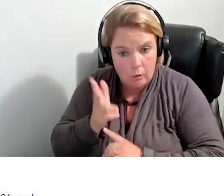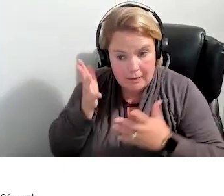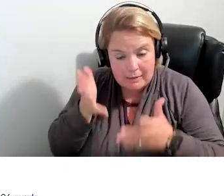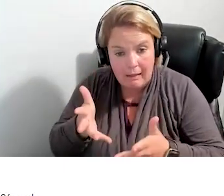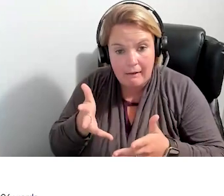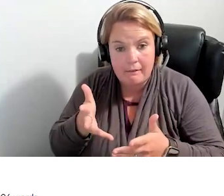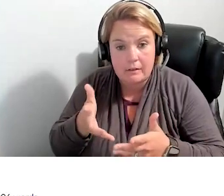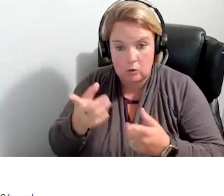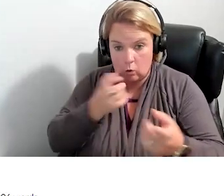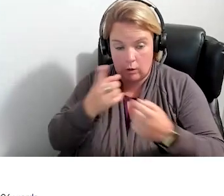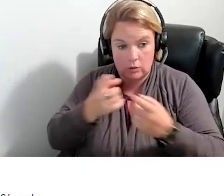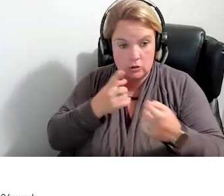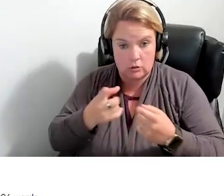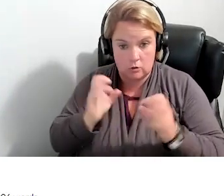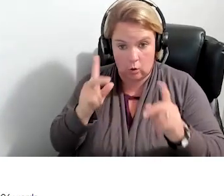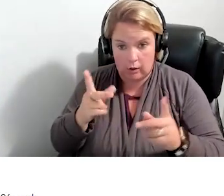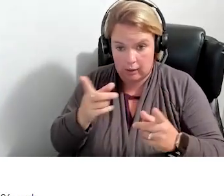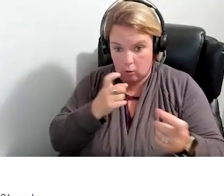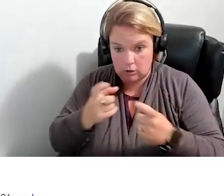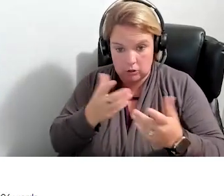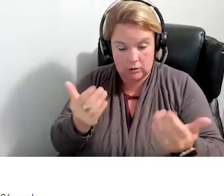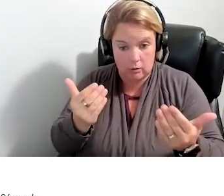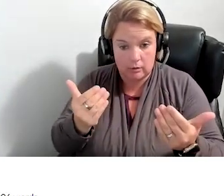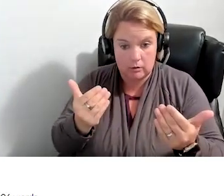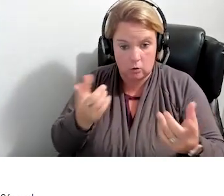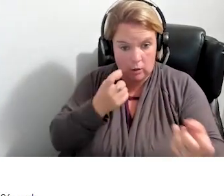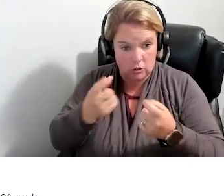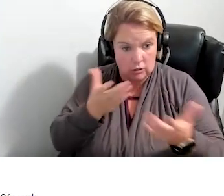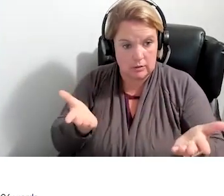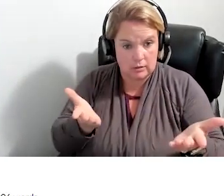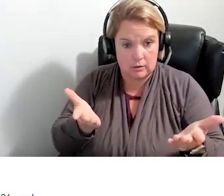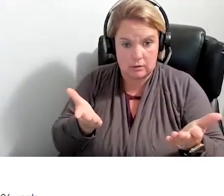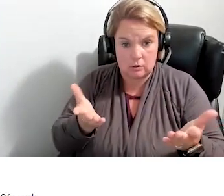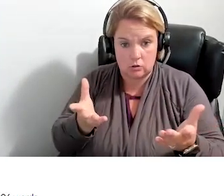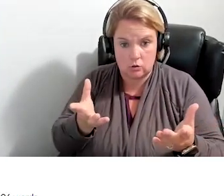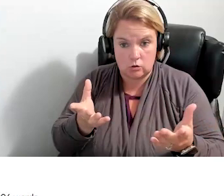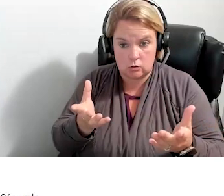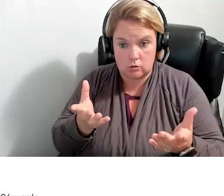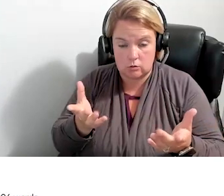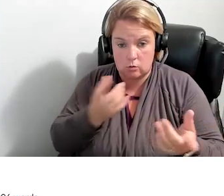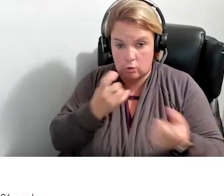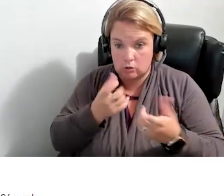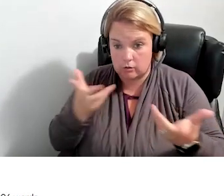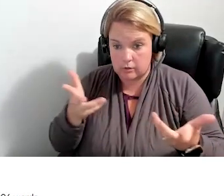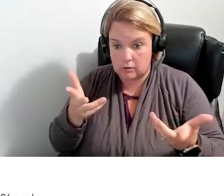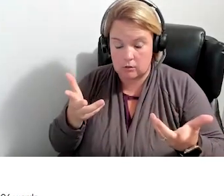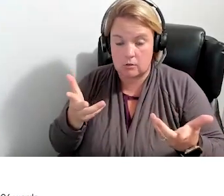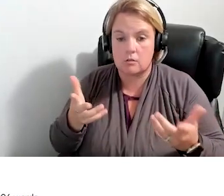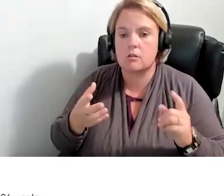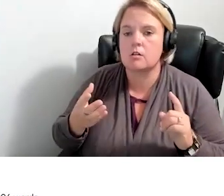we take questions? Would that be okay if we took a few questions? Do we have questions that you guys want to ask us? So